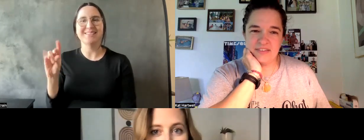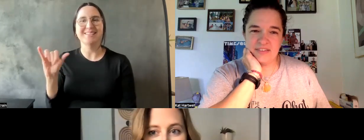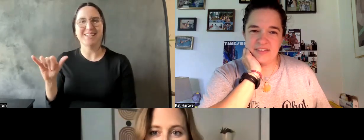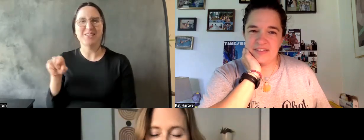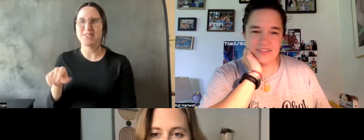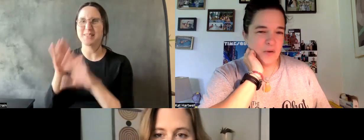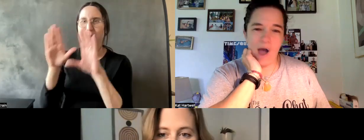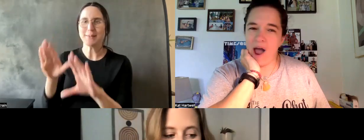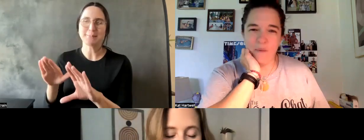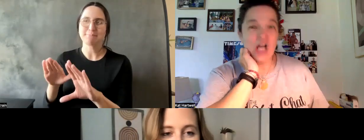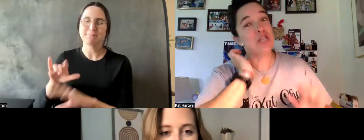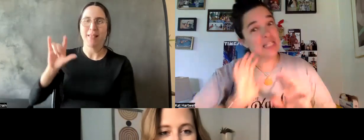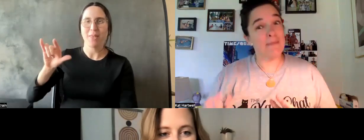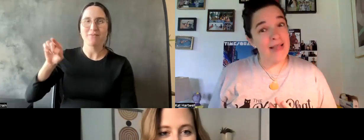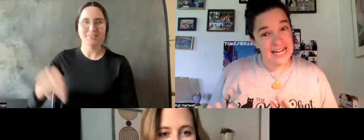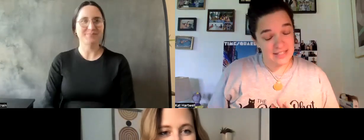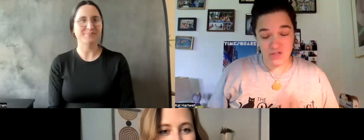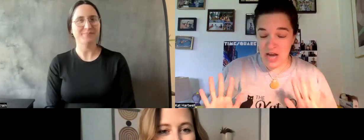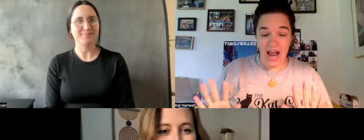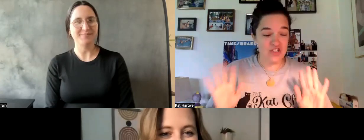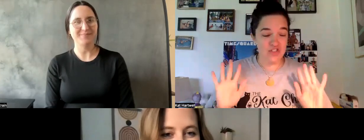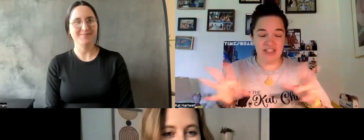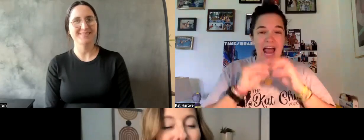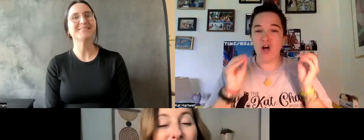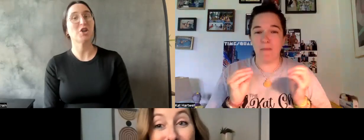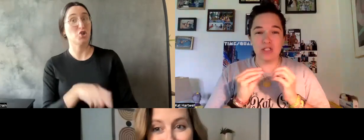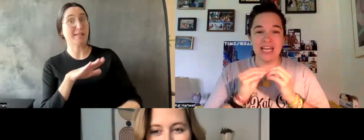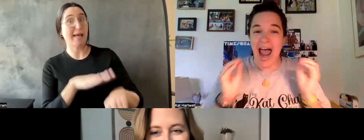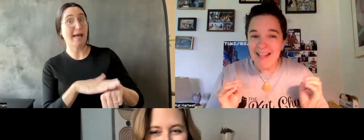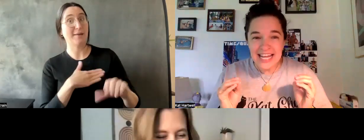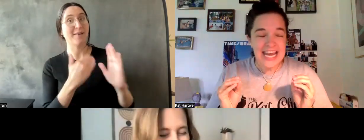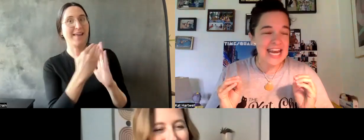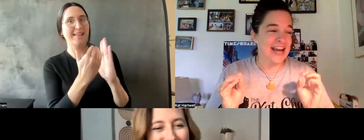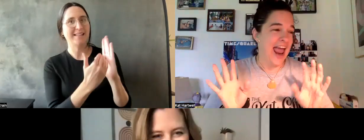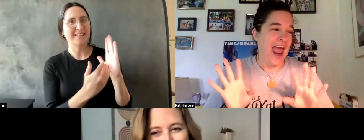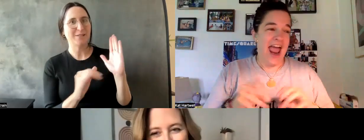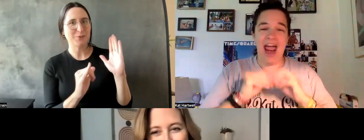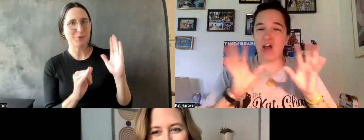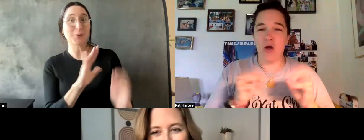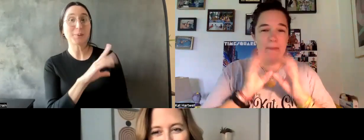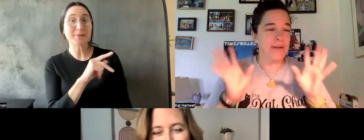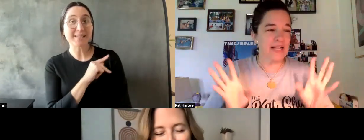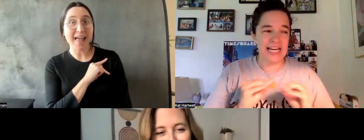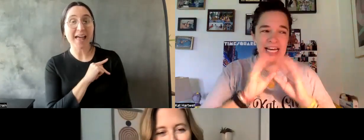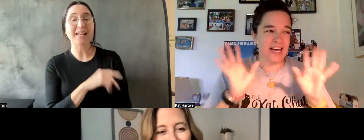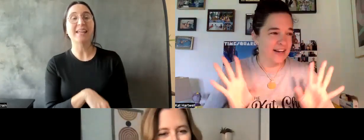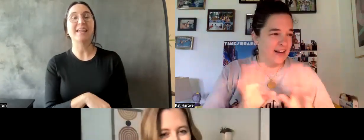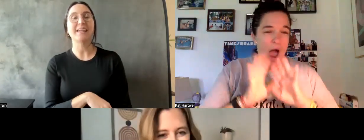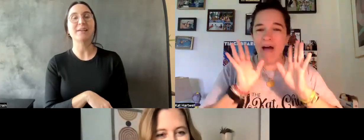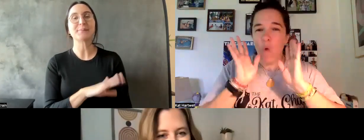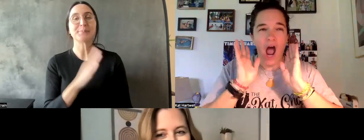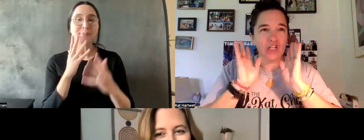love her. Wow. She's on my list. I just like Good. her personality and her